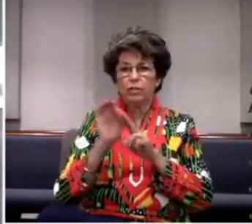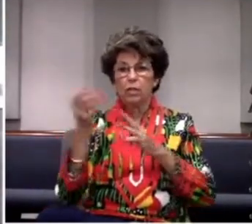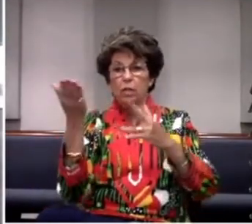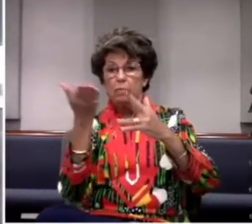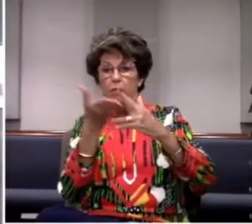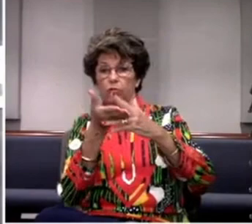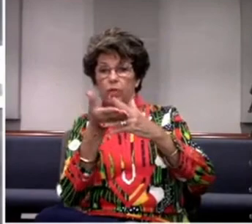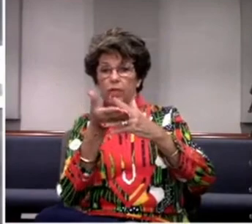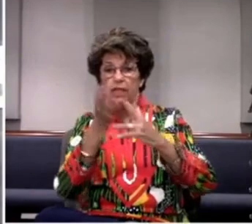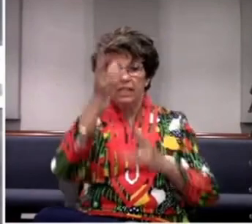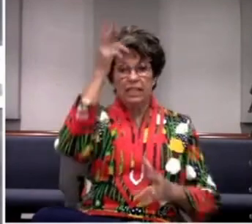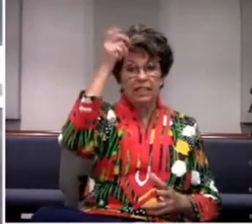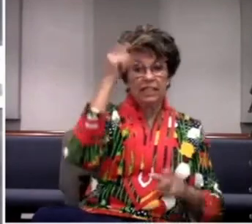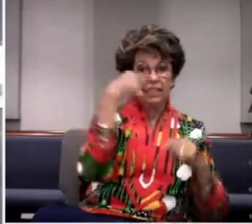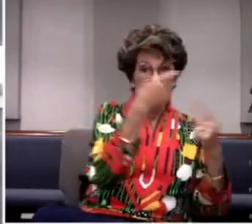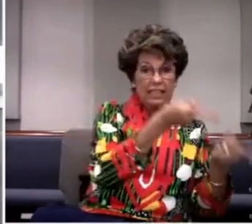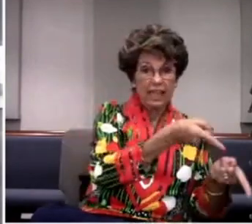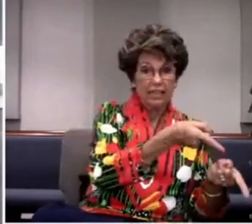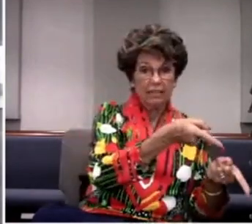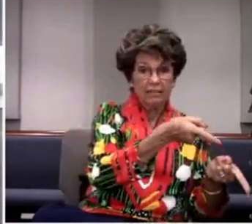Jesus or him.